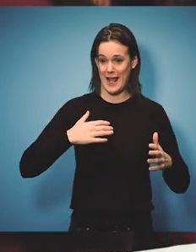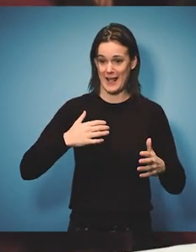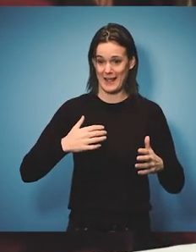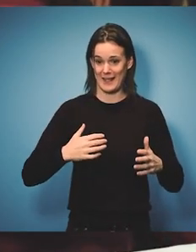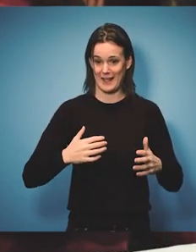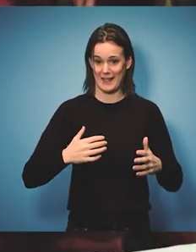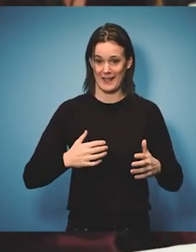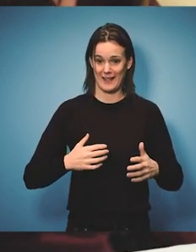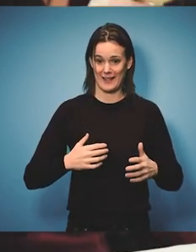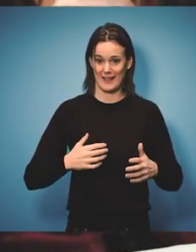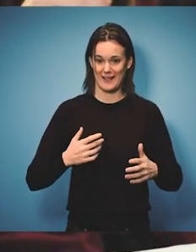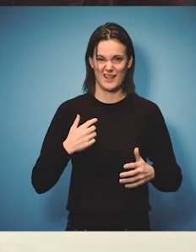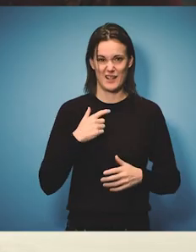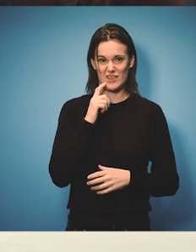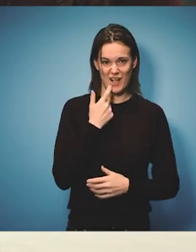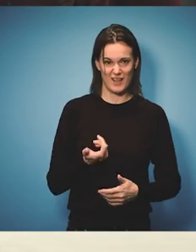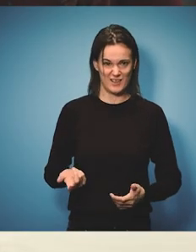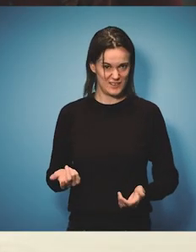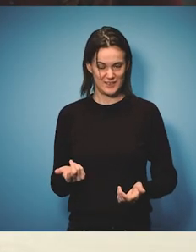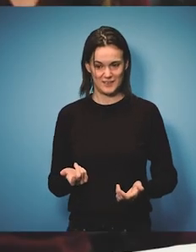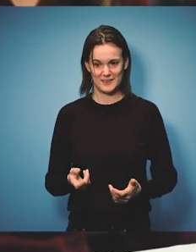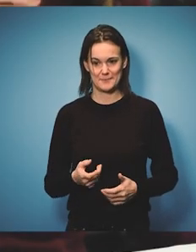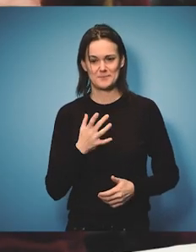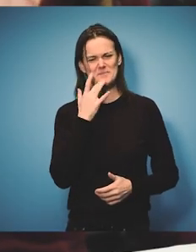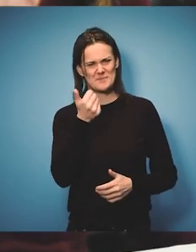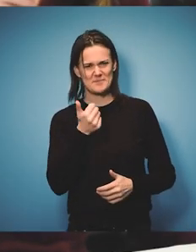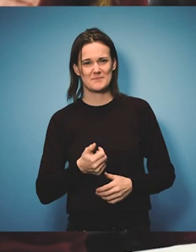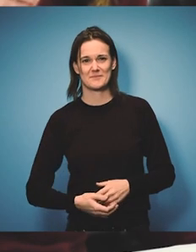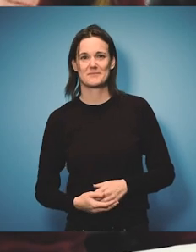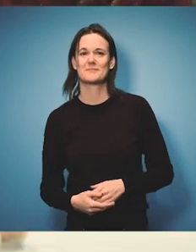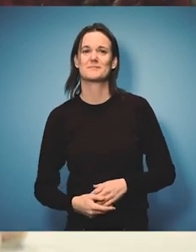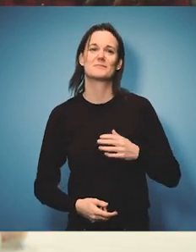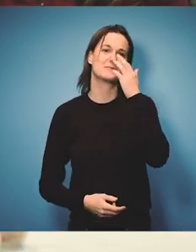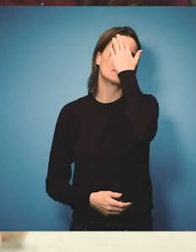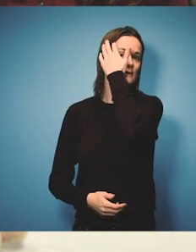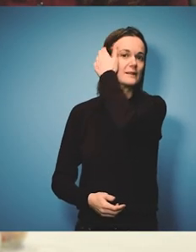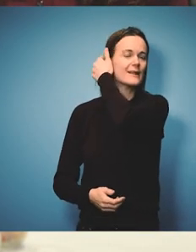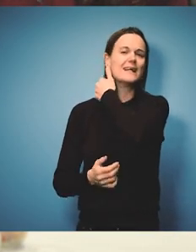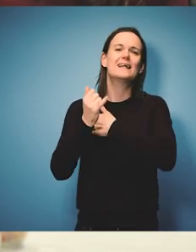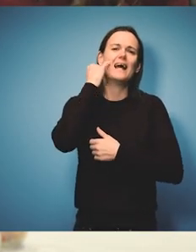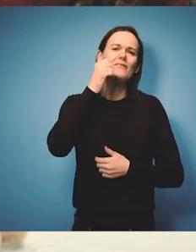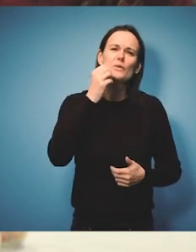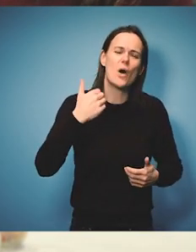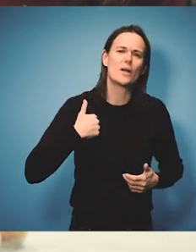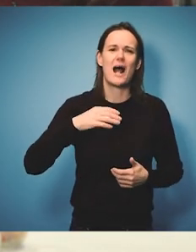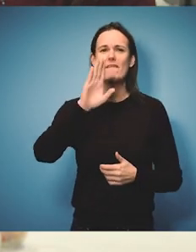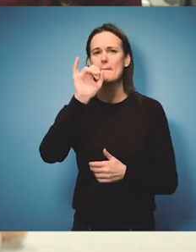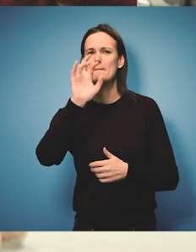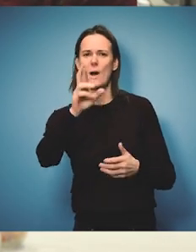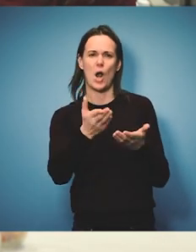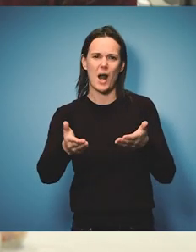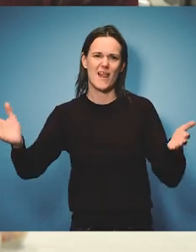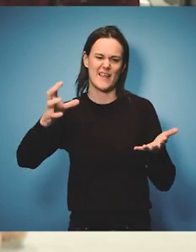right, bottoms up. I'm so jealous. Delicious. What you can do, if you don't have a bar kit with things like